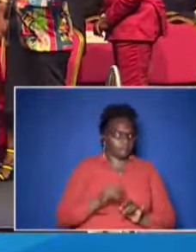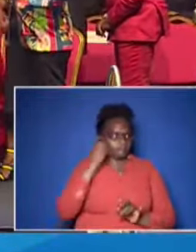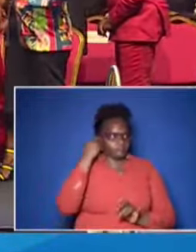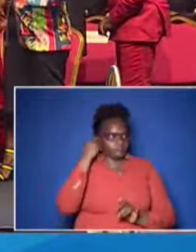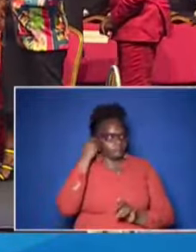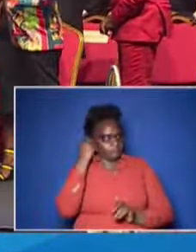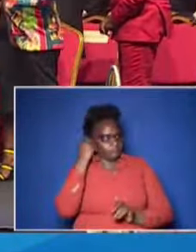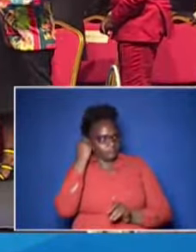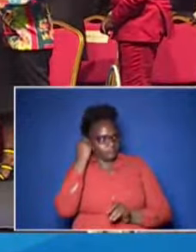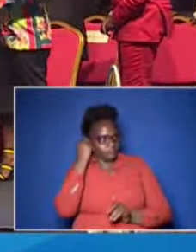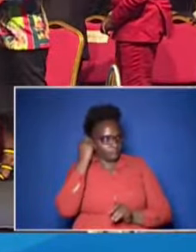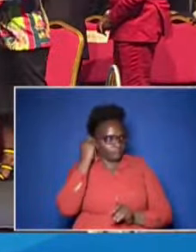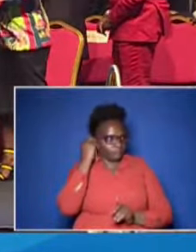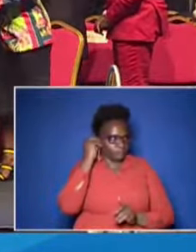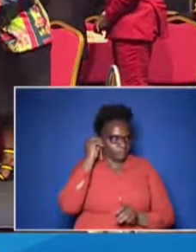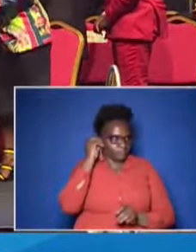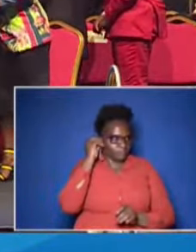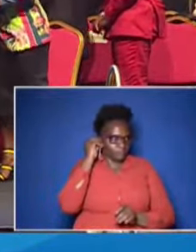Lord